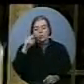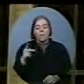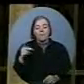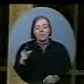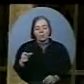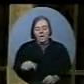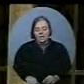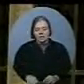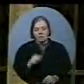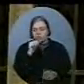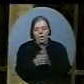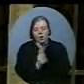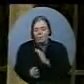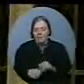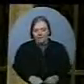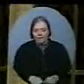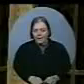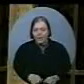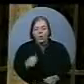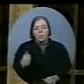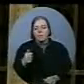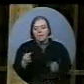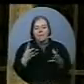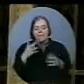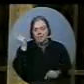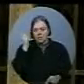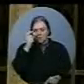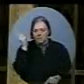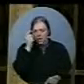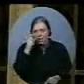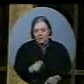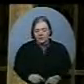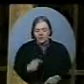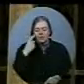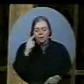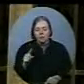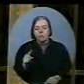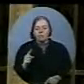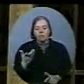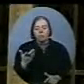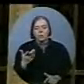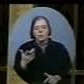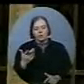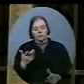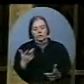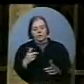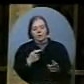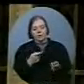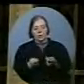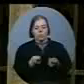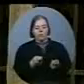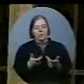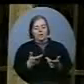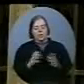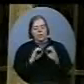standing to oversee a body that deals with $60 billion industry. Why has this government undermined the CRTC and not followed the fair process